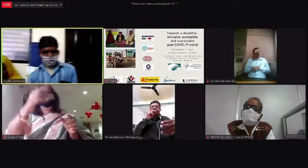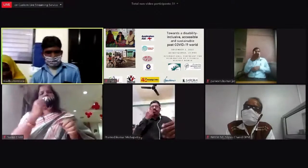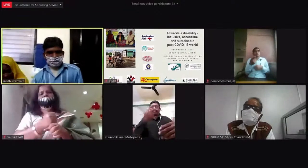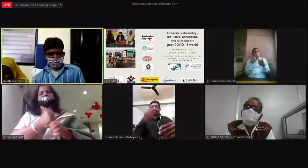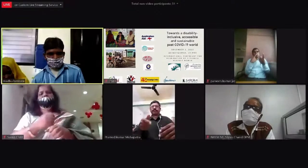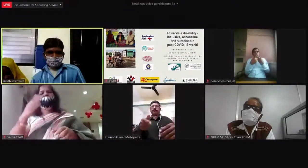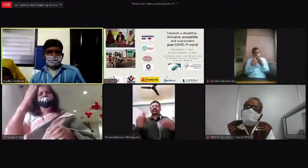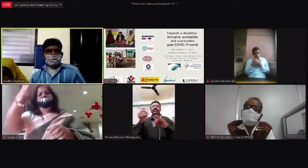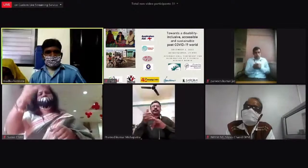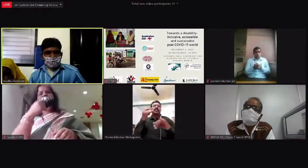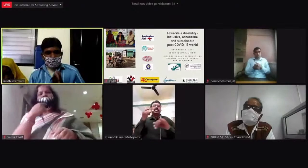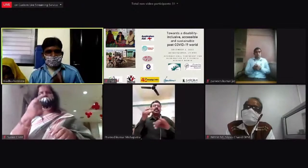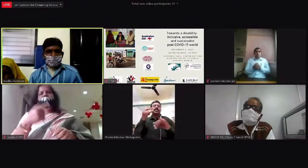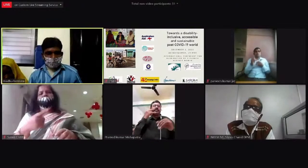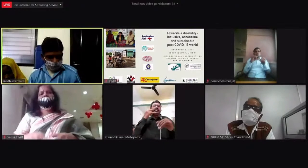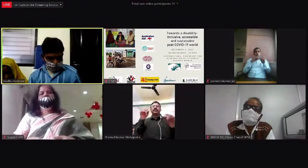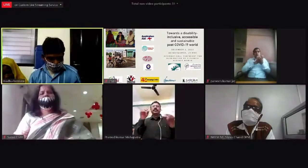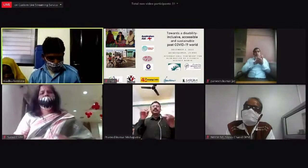of authorities.